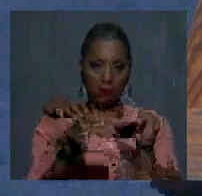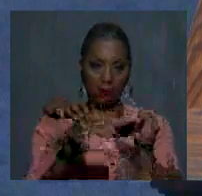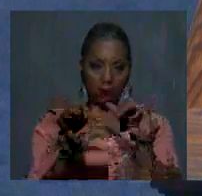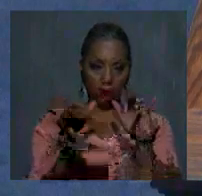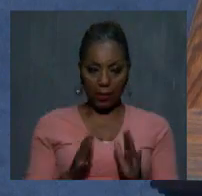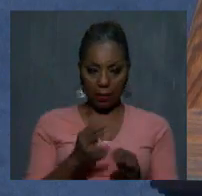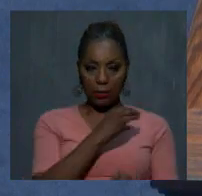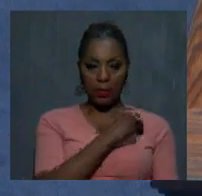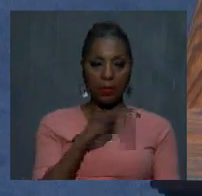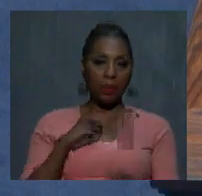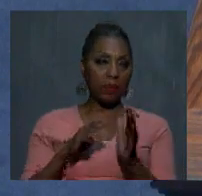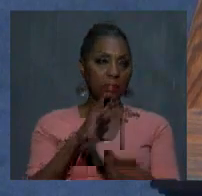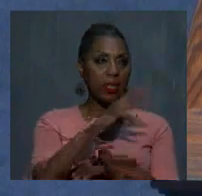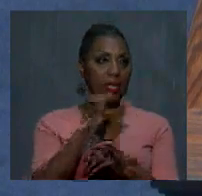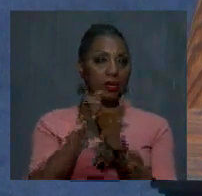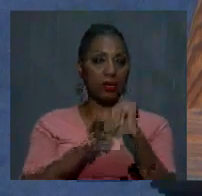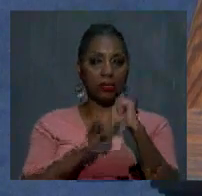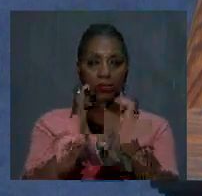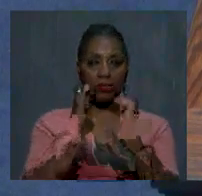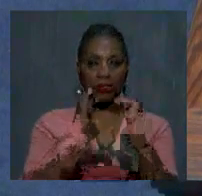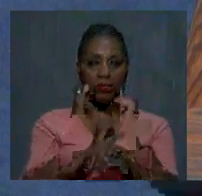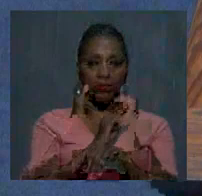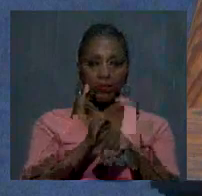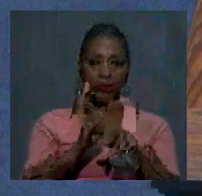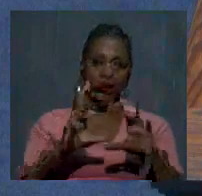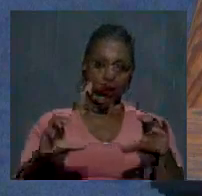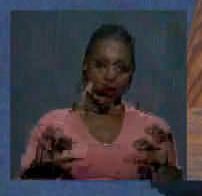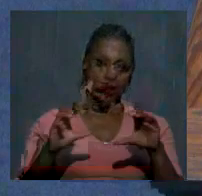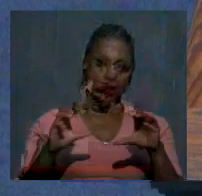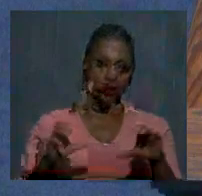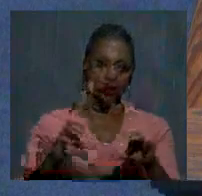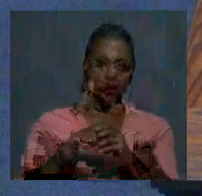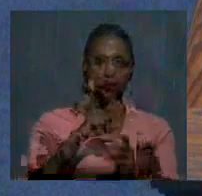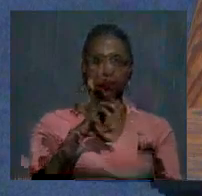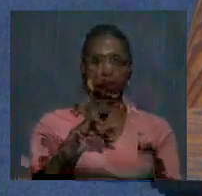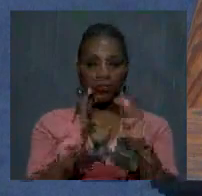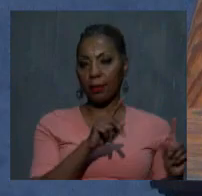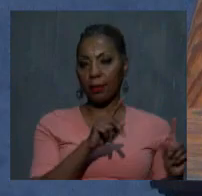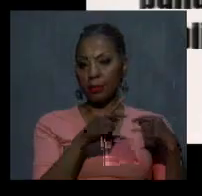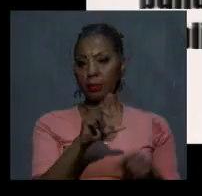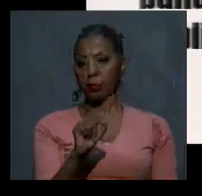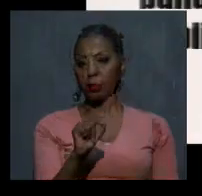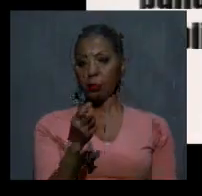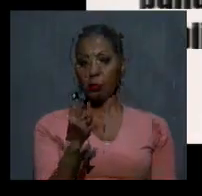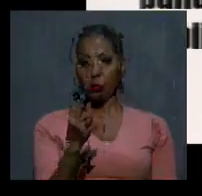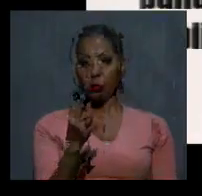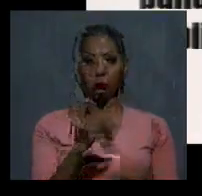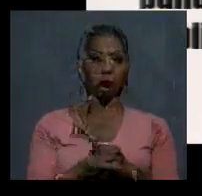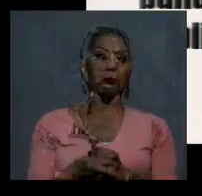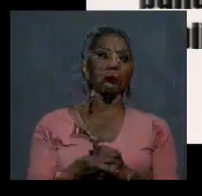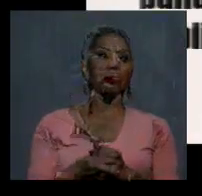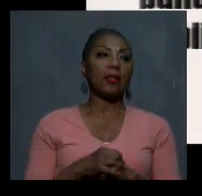members of the development, an active Little Rock area. So